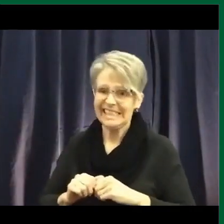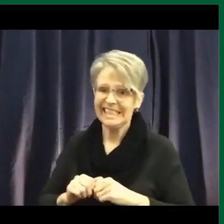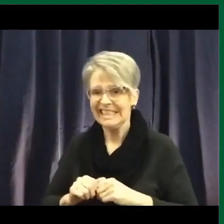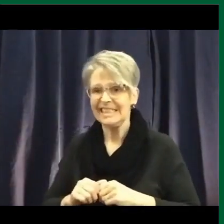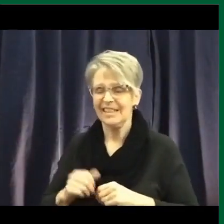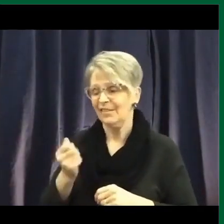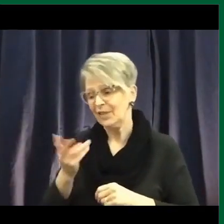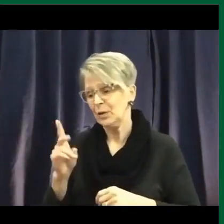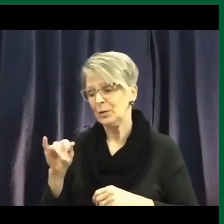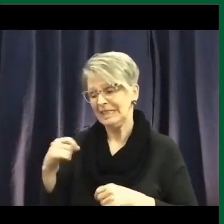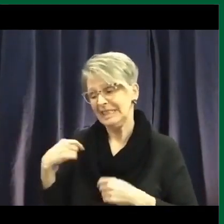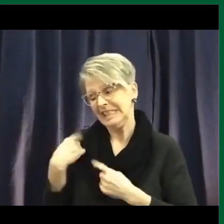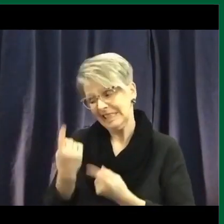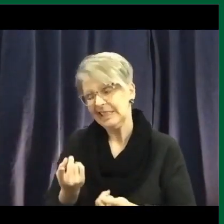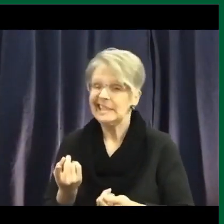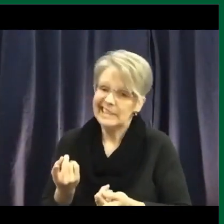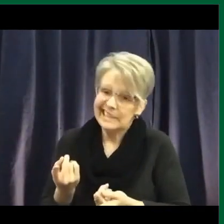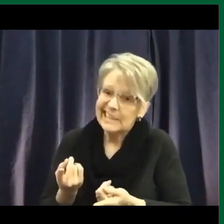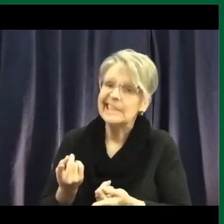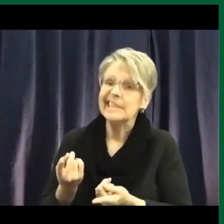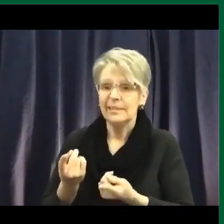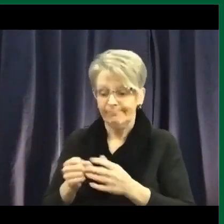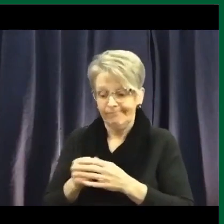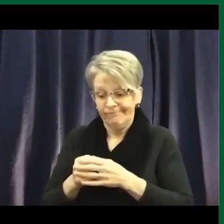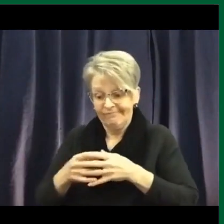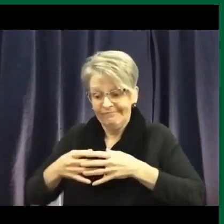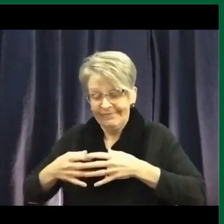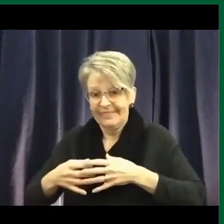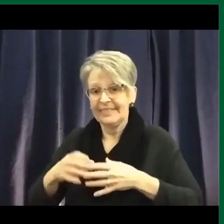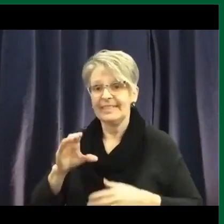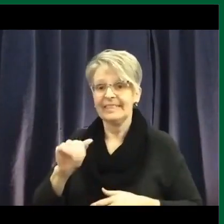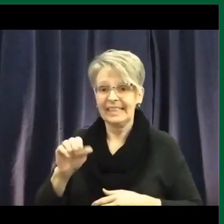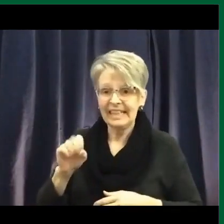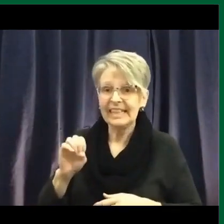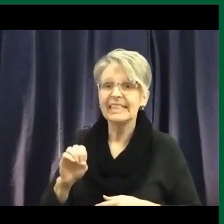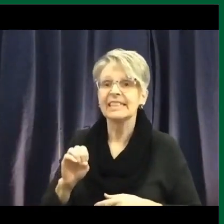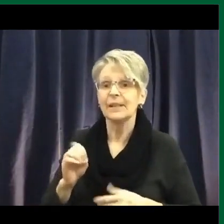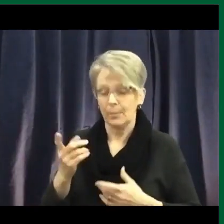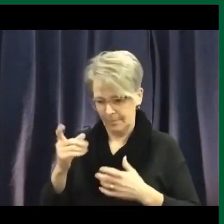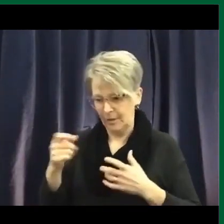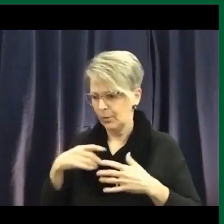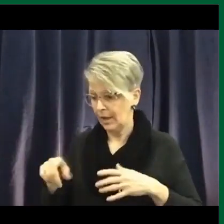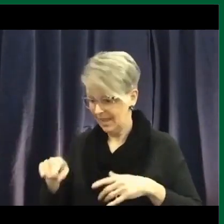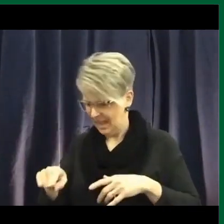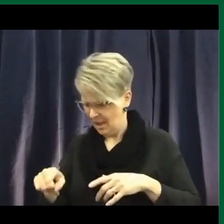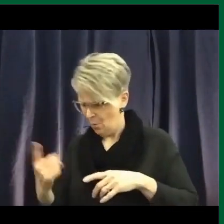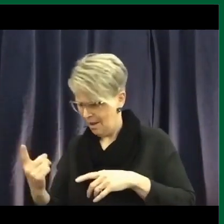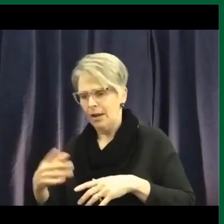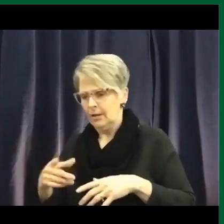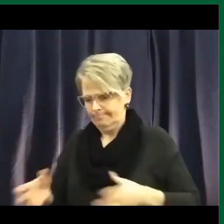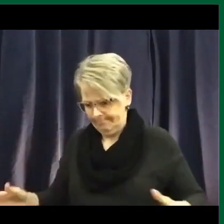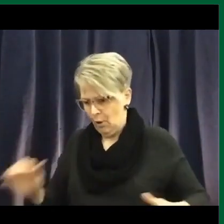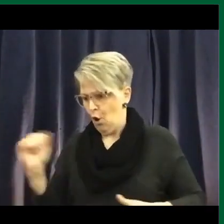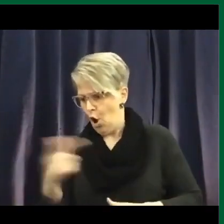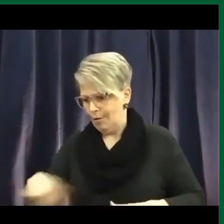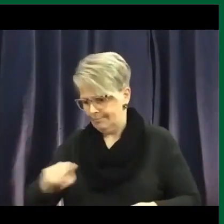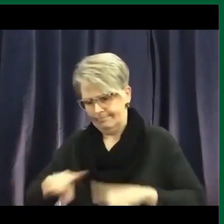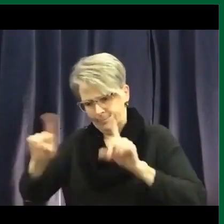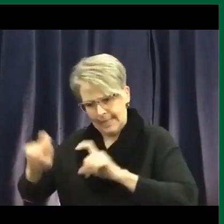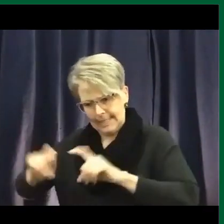a increase in cases, and some of the increases through active case finding and outbreaks linked to daycares